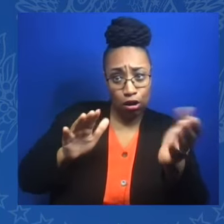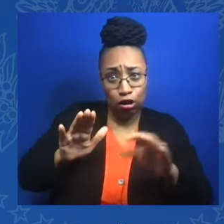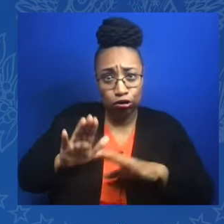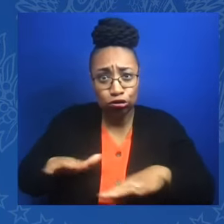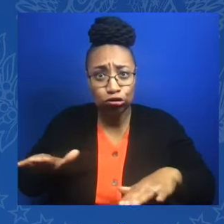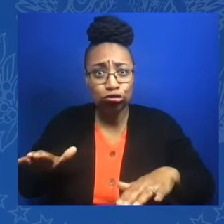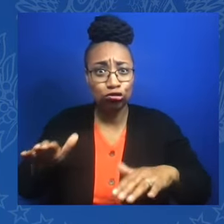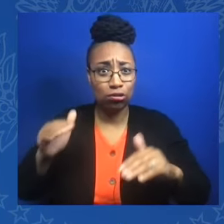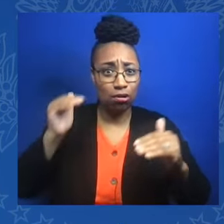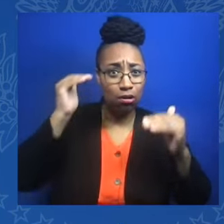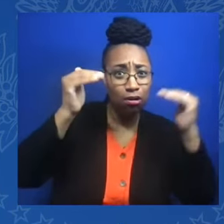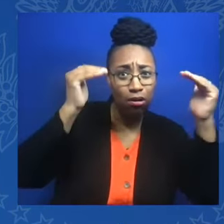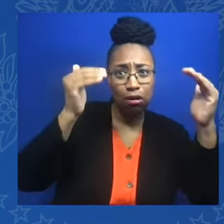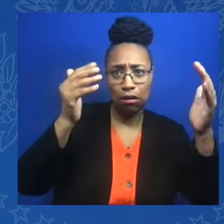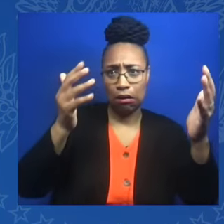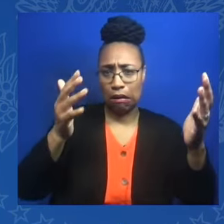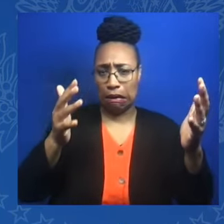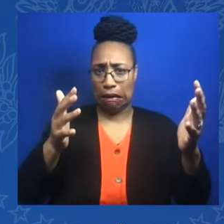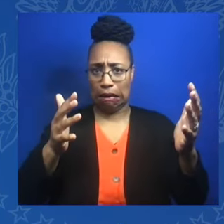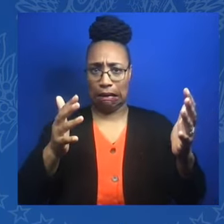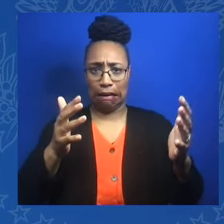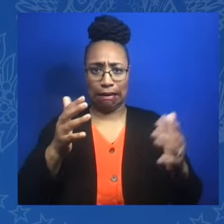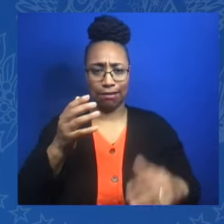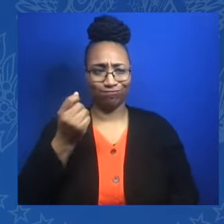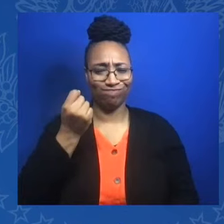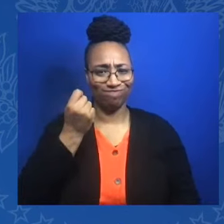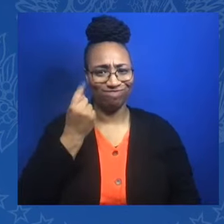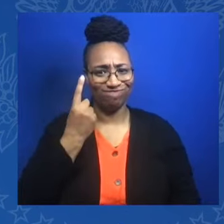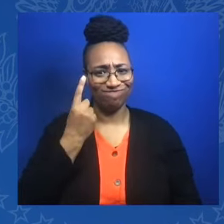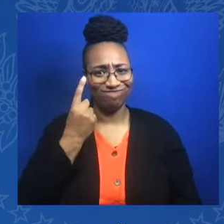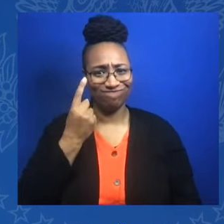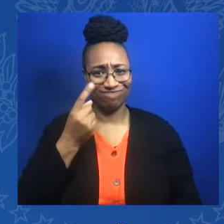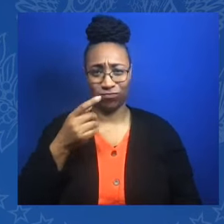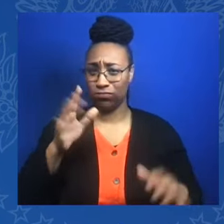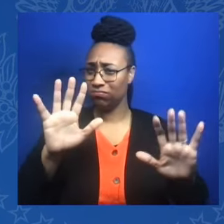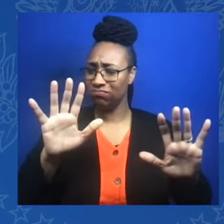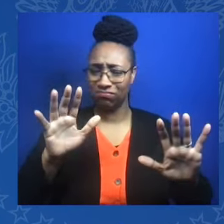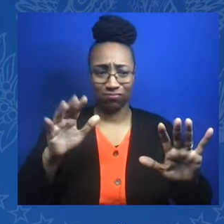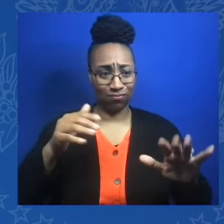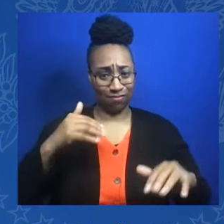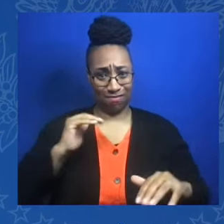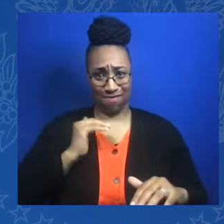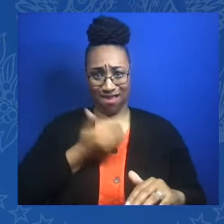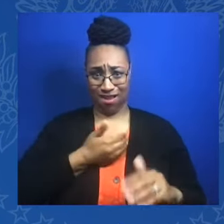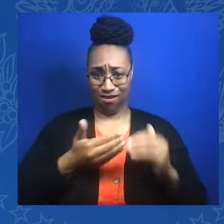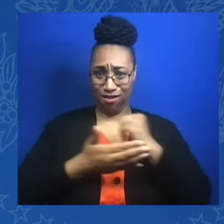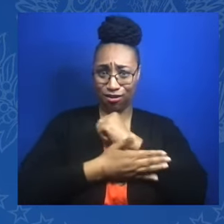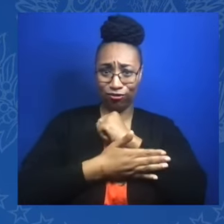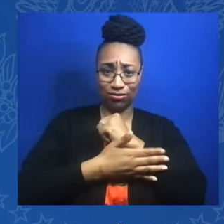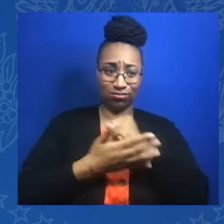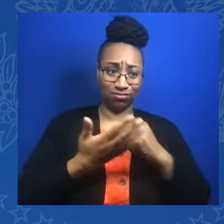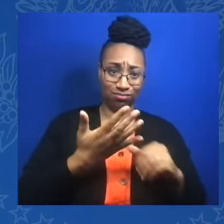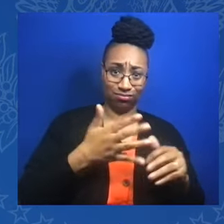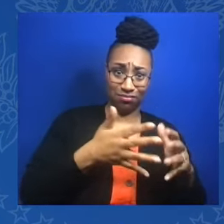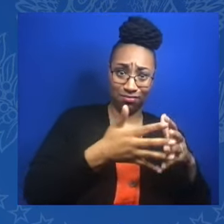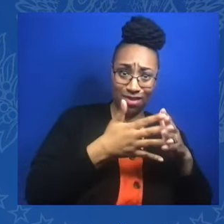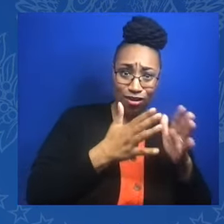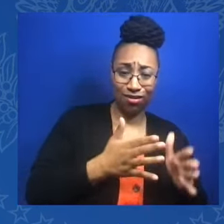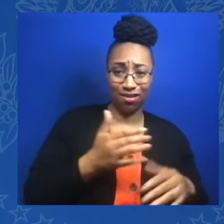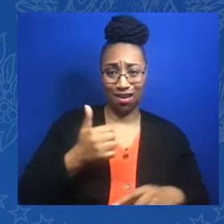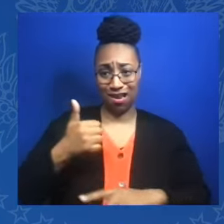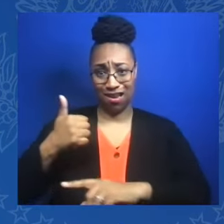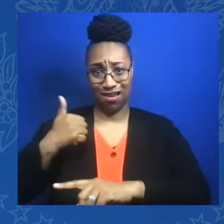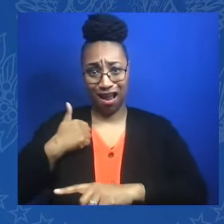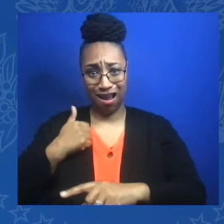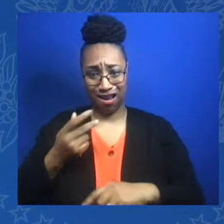united in this moment, finding solutions side by side. On va continuer. We